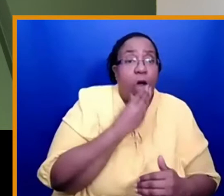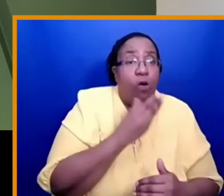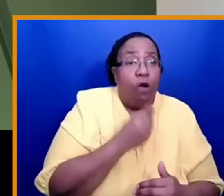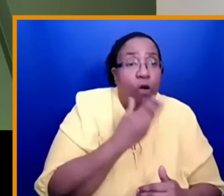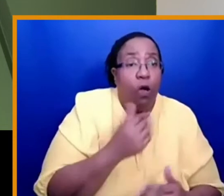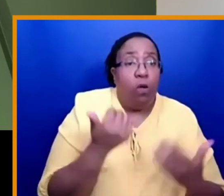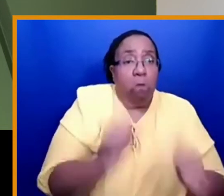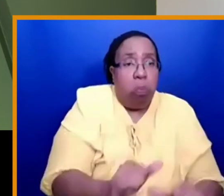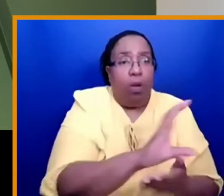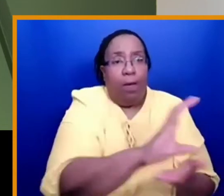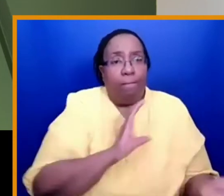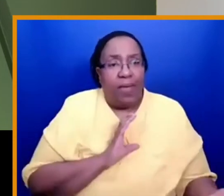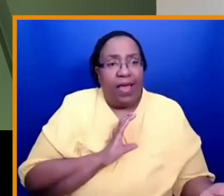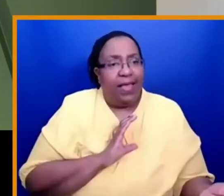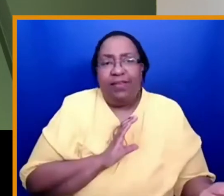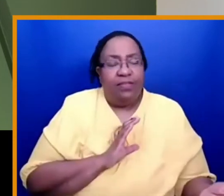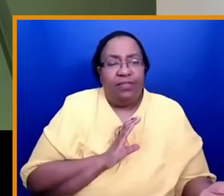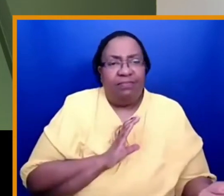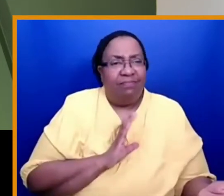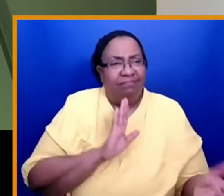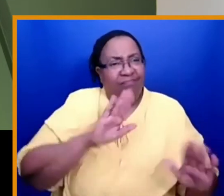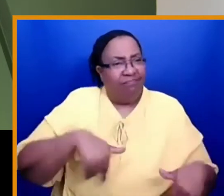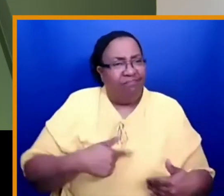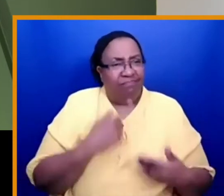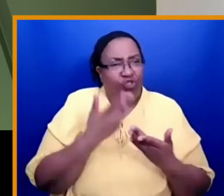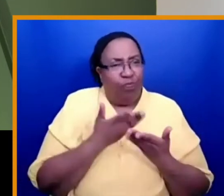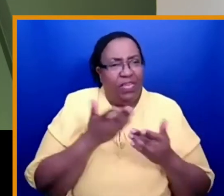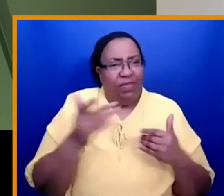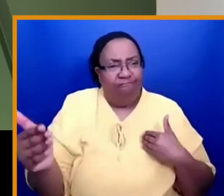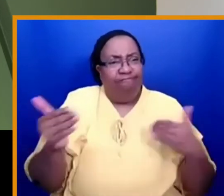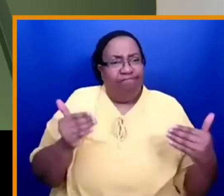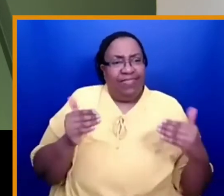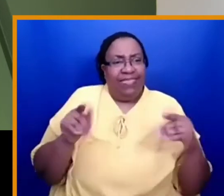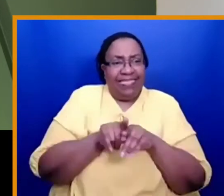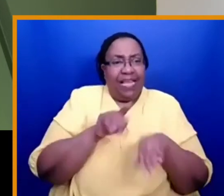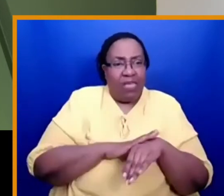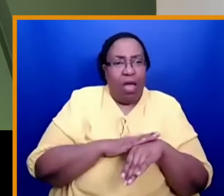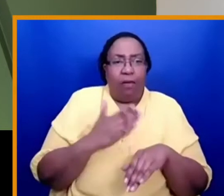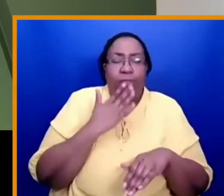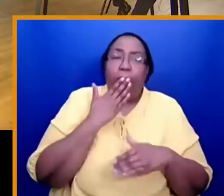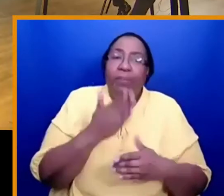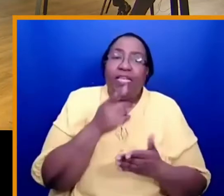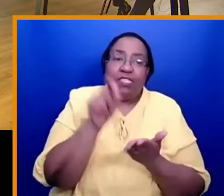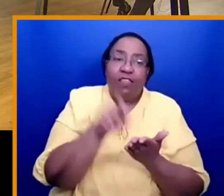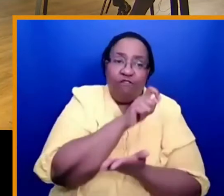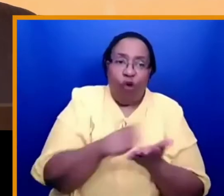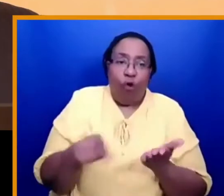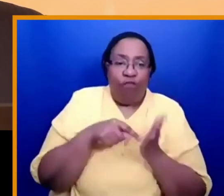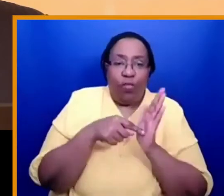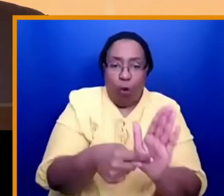39 weeks arrears. Please vote for the motion as amended by the drafting amendment. Thank you.